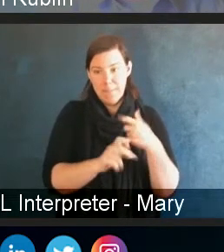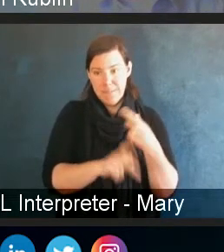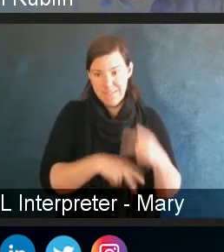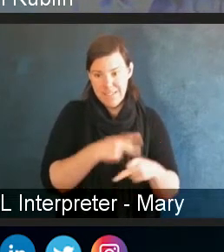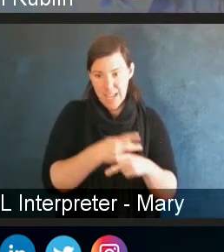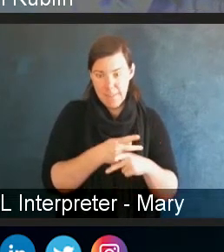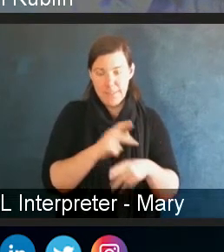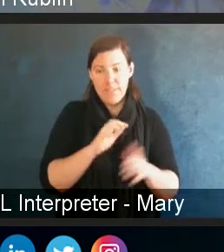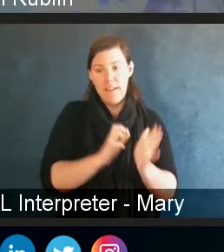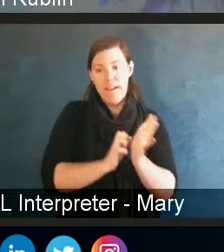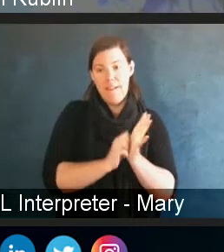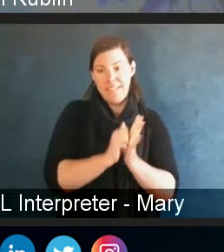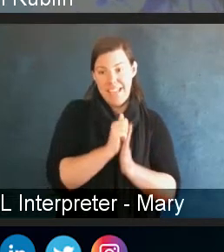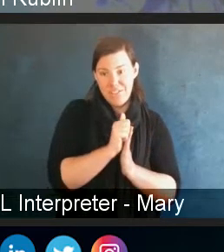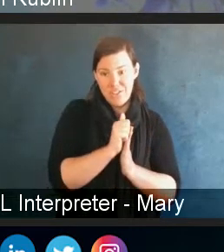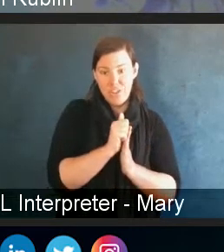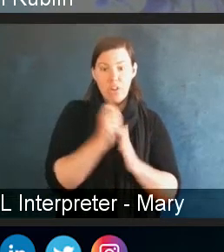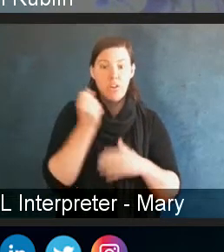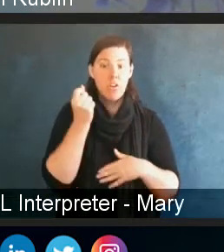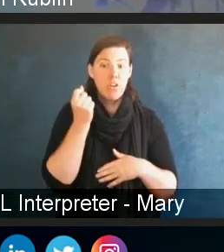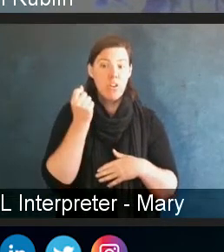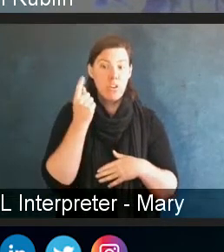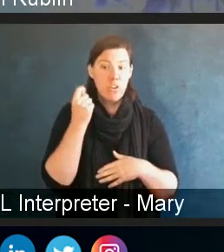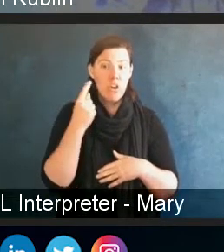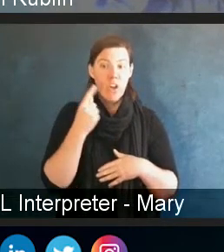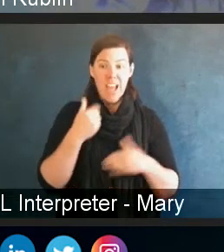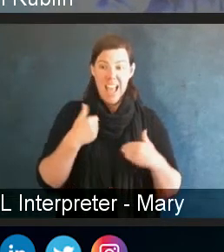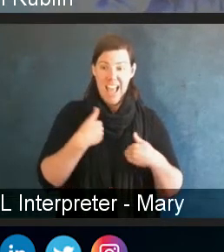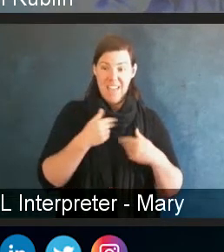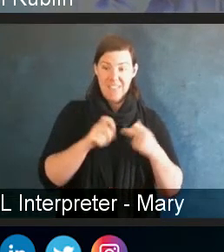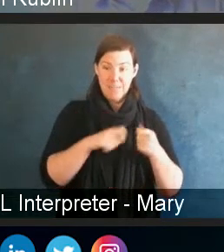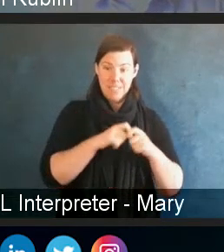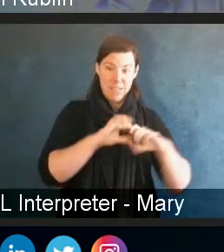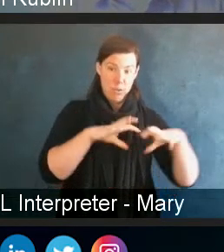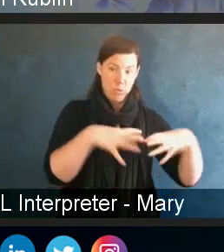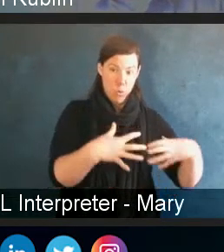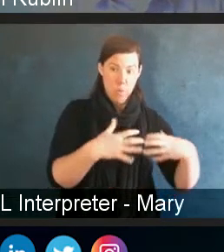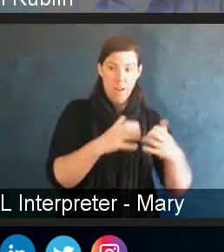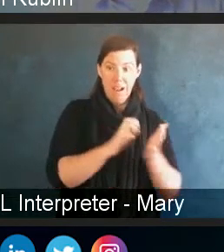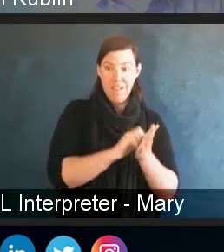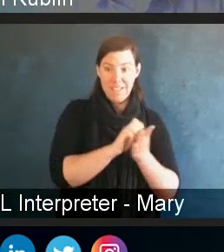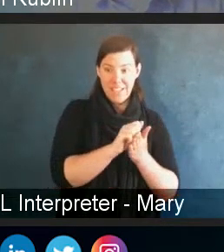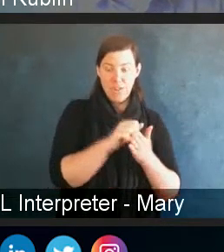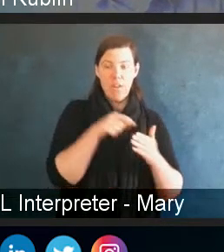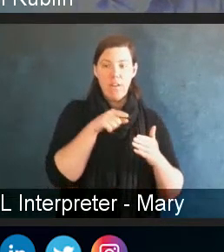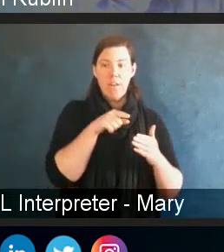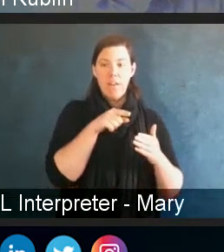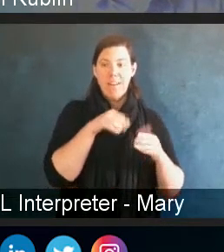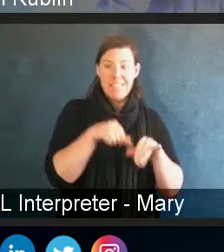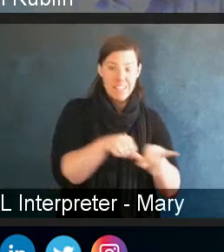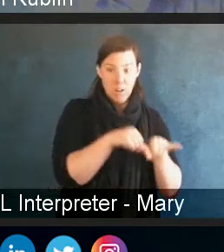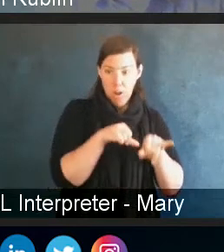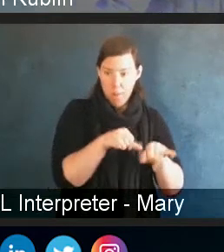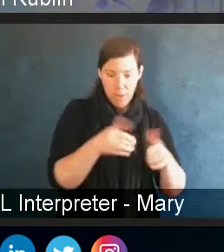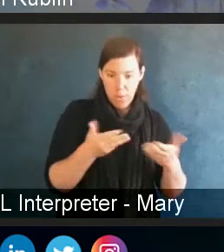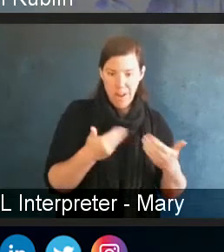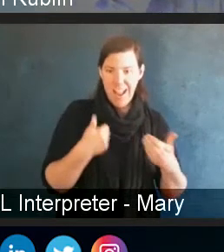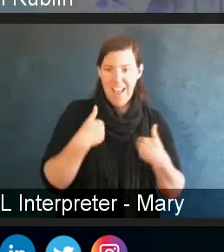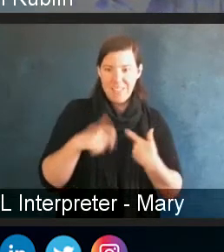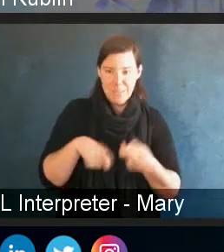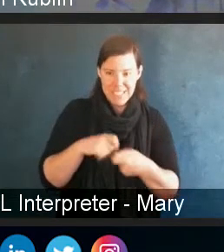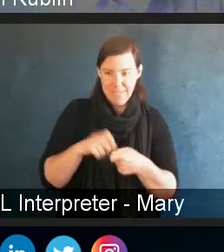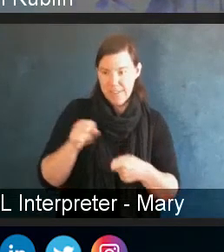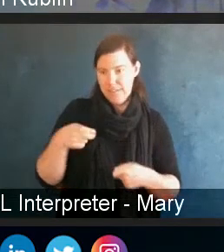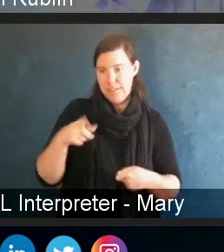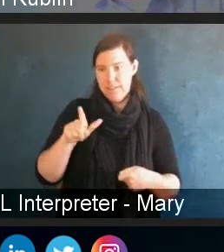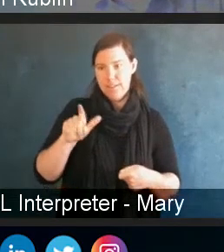all having mutations affecting specific RNA splicing factors. And so one exciting possibility is that by developing a targeted